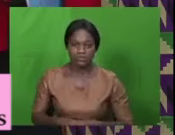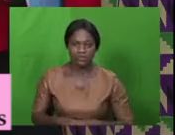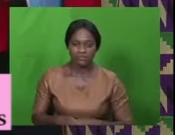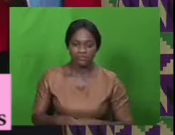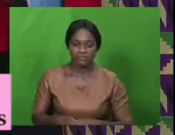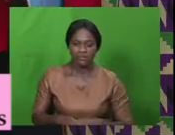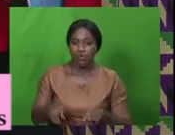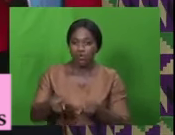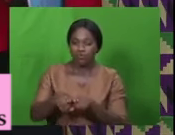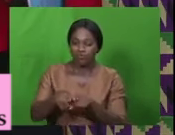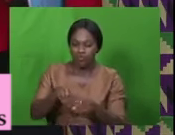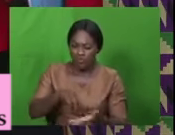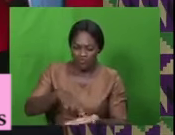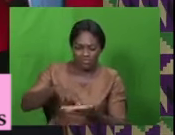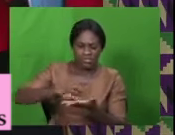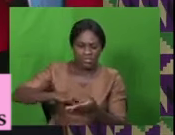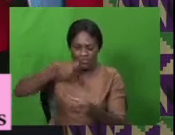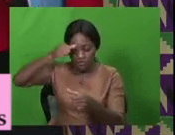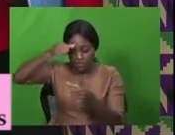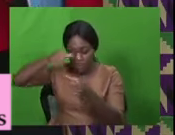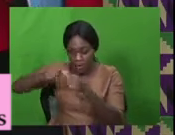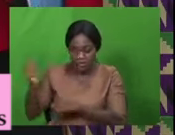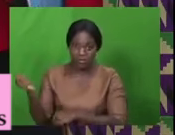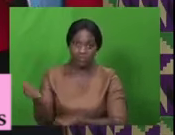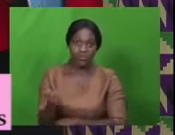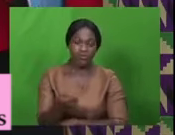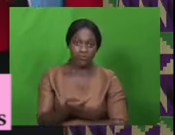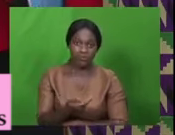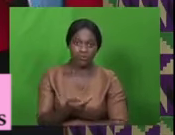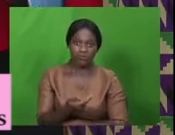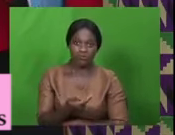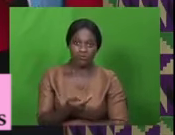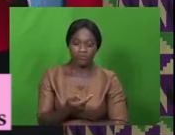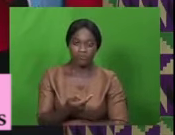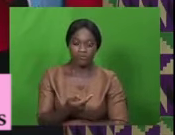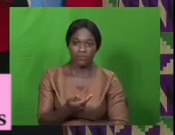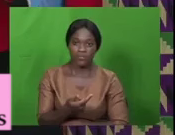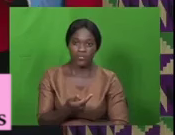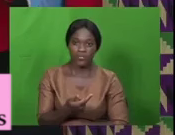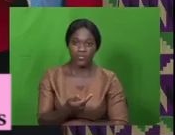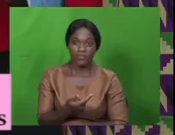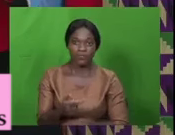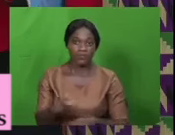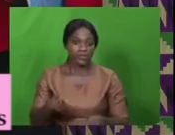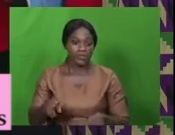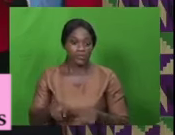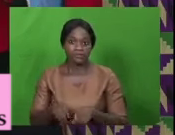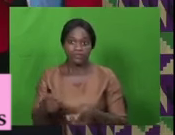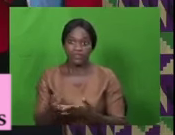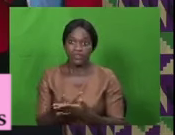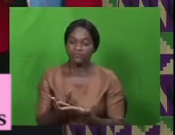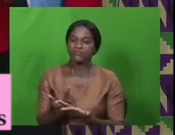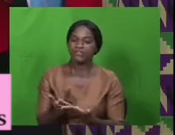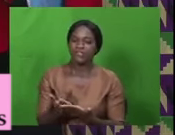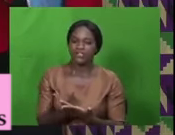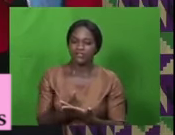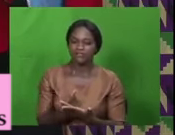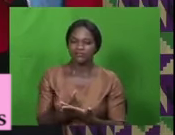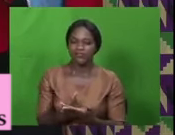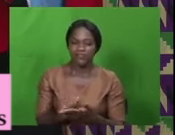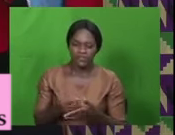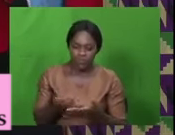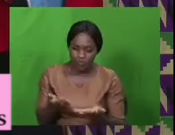as a reminder to all of us that our country has chosen to travel on the path of